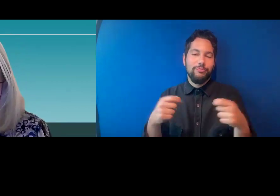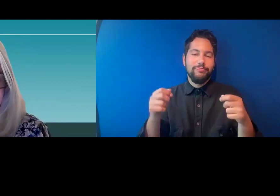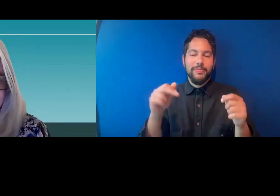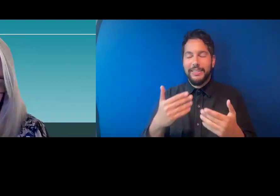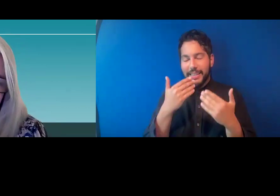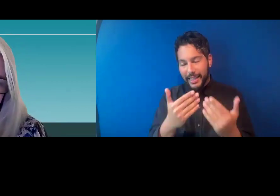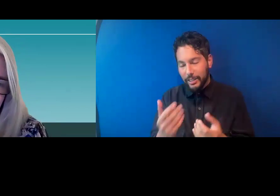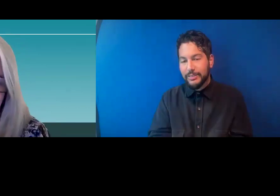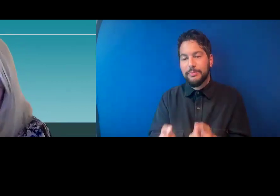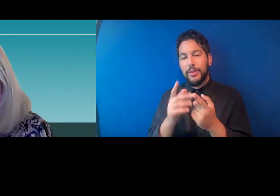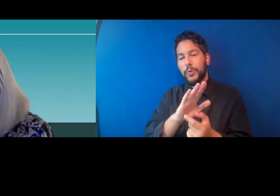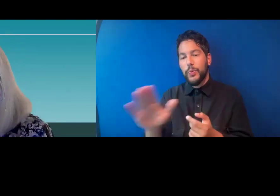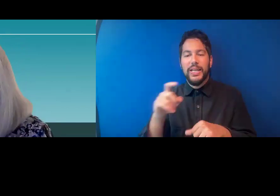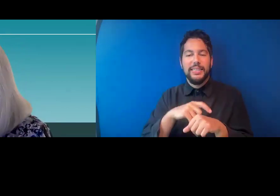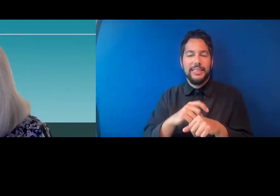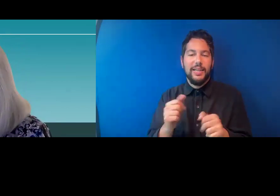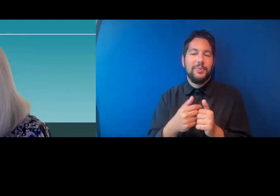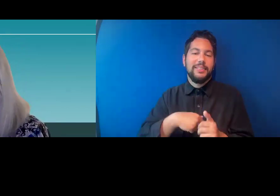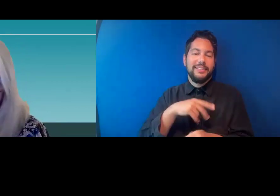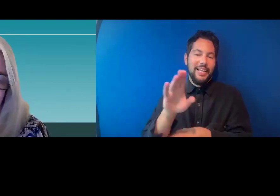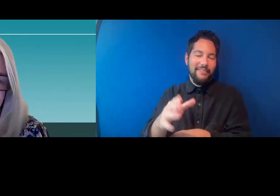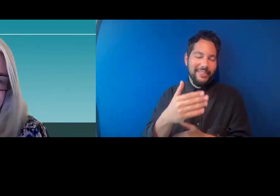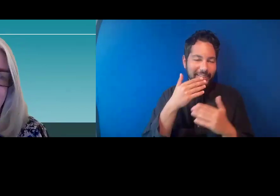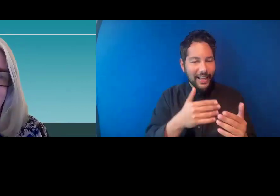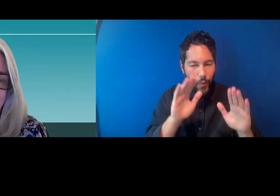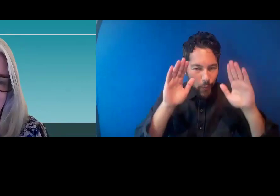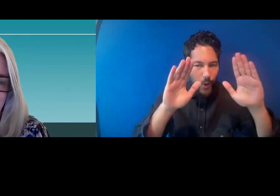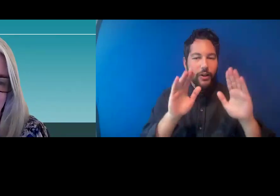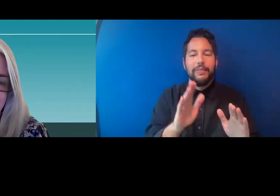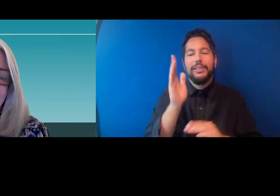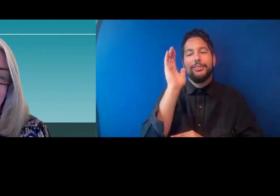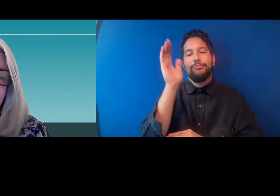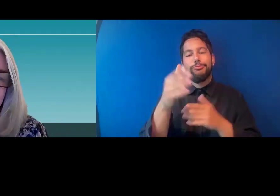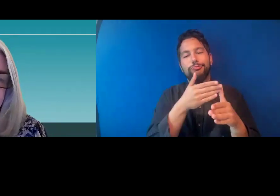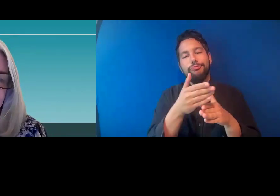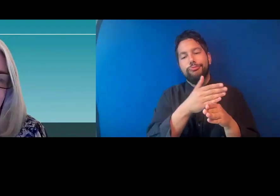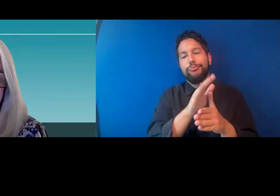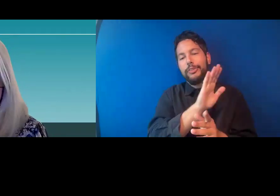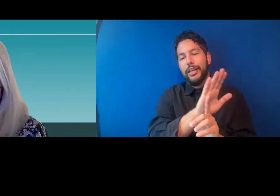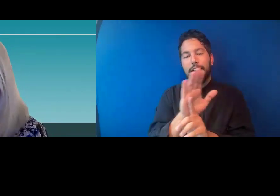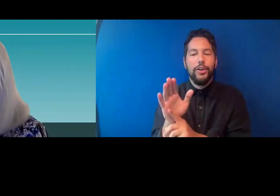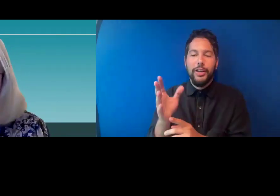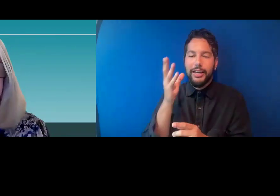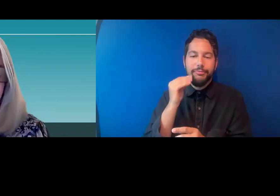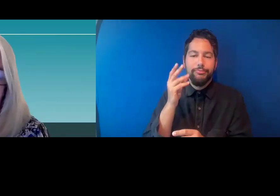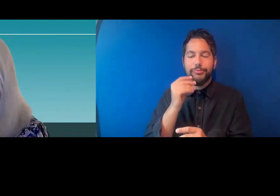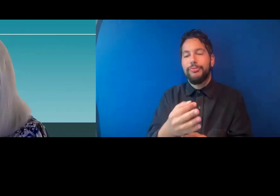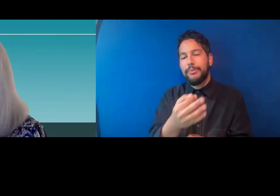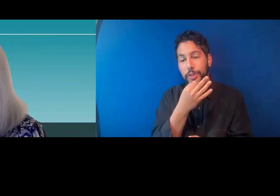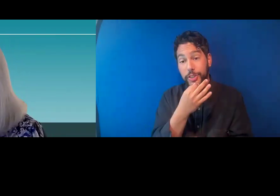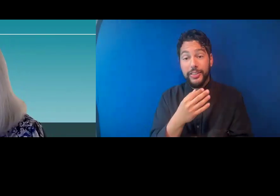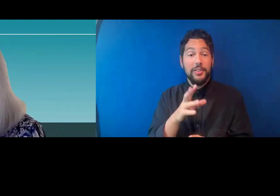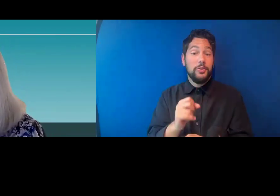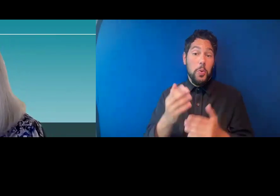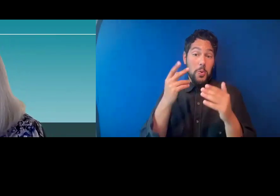your time with us this afternoon. Thanks to our wonderful speakers for sharing their expertise. And hopefully we'll see you again